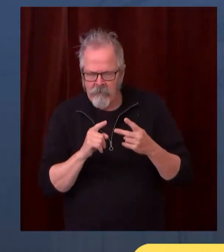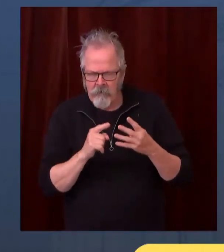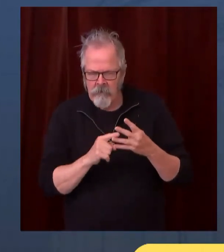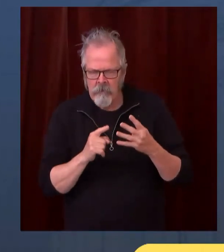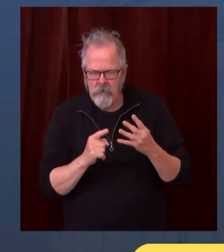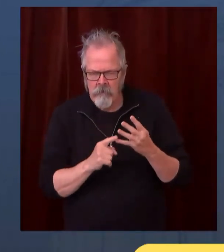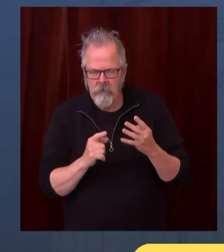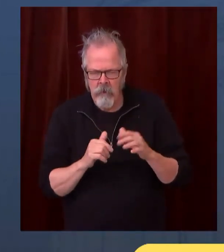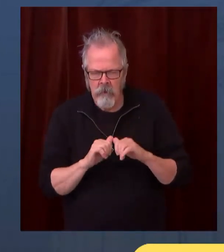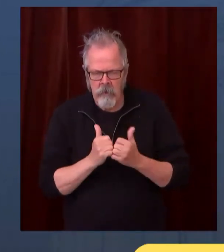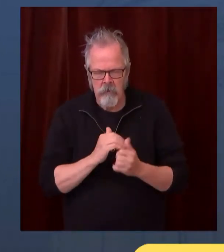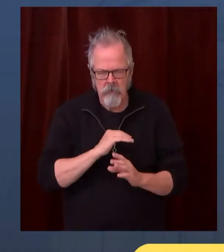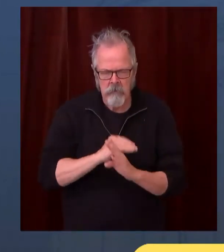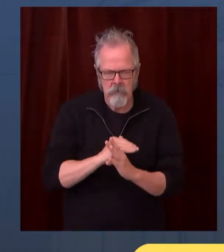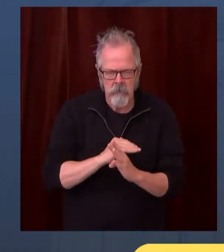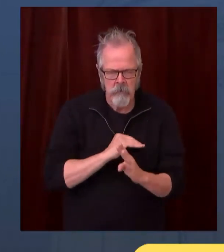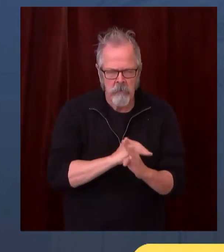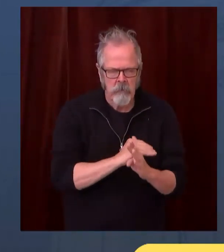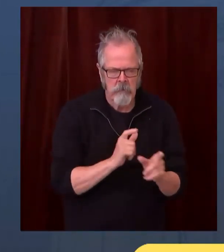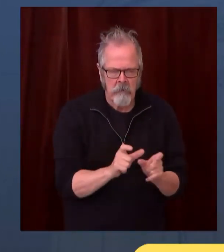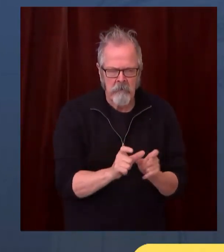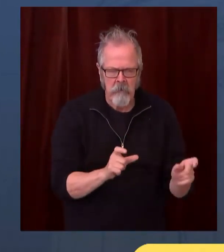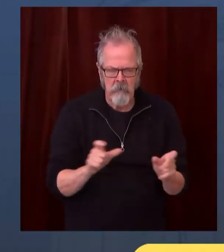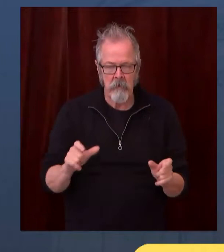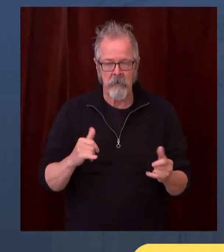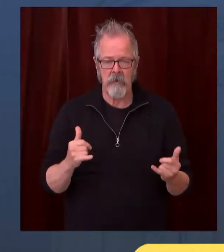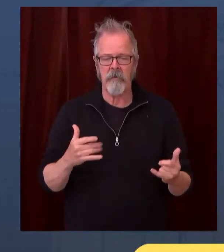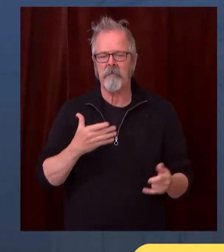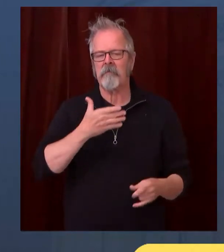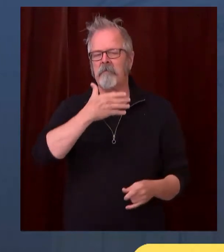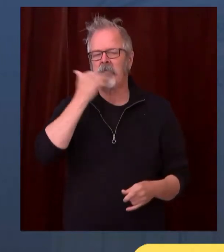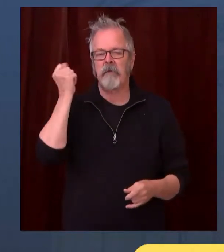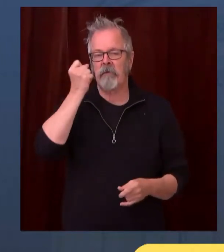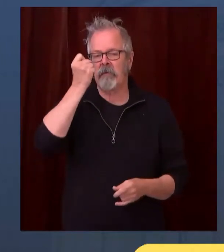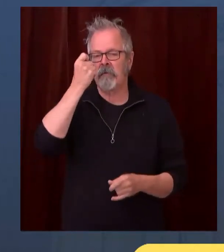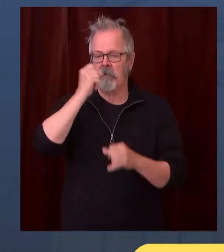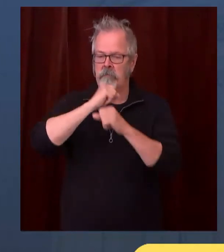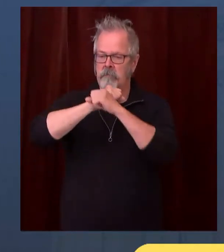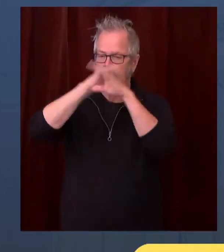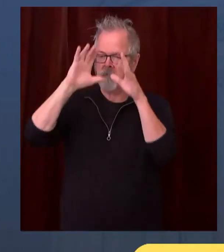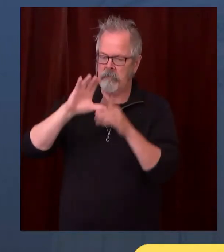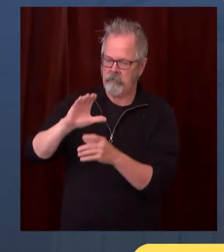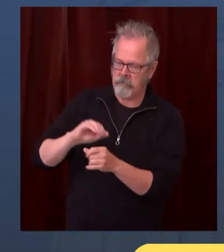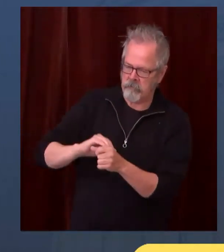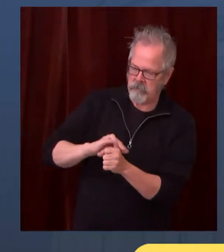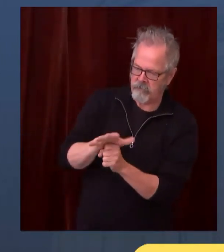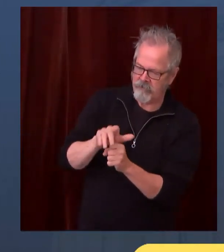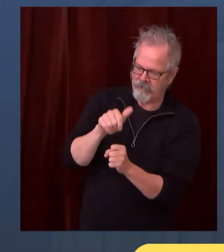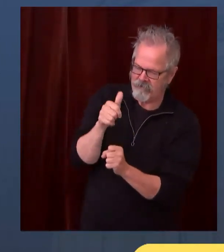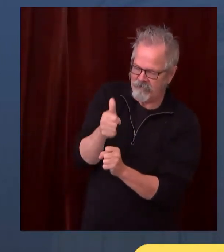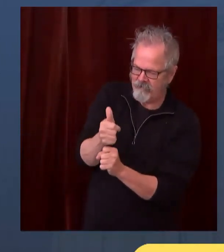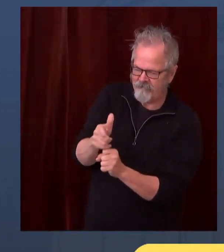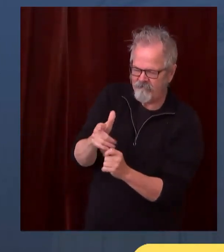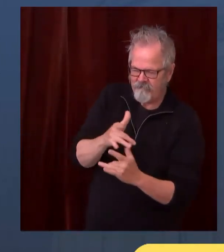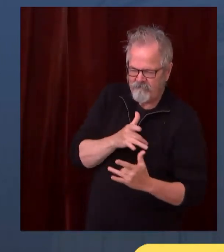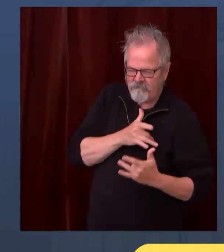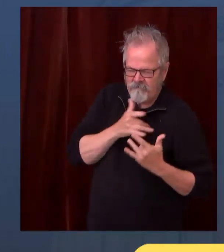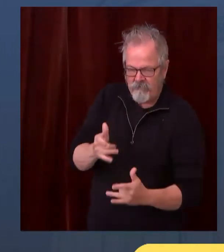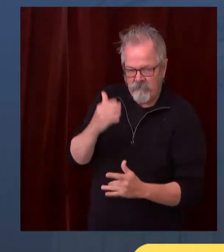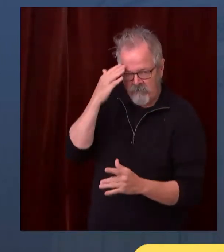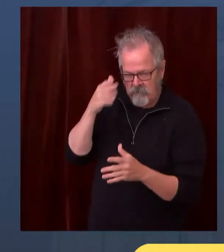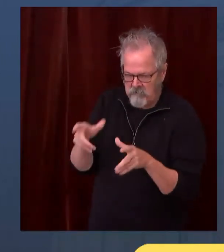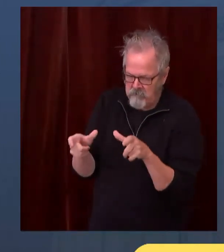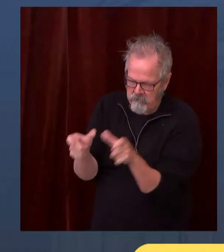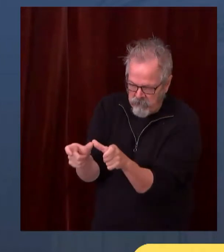reduce the transmission rate. So this is like many things. As we've learned, we've got more